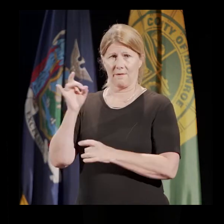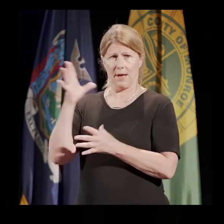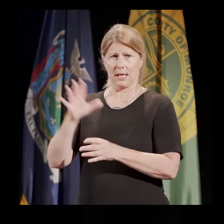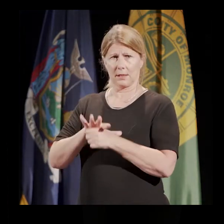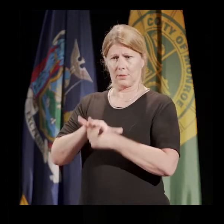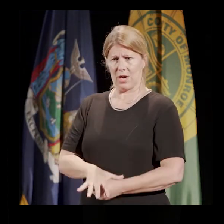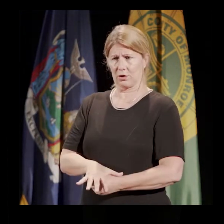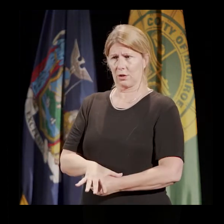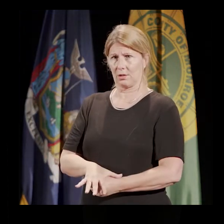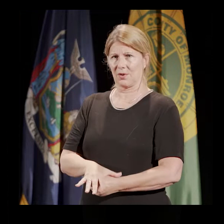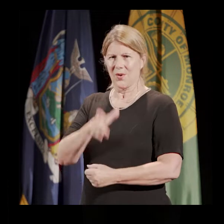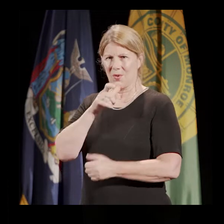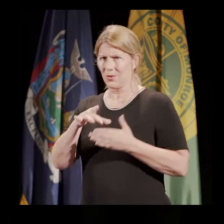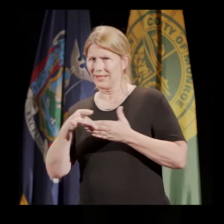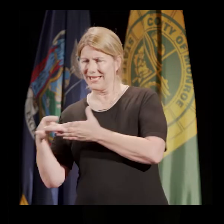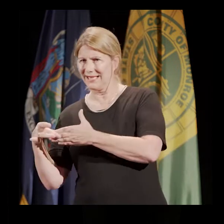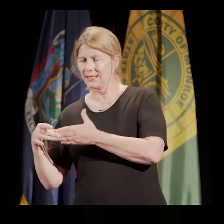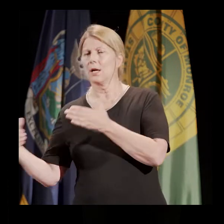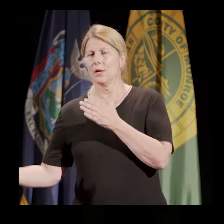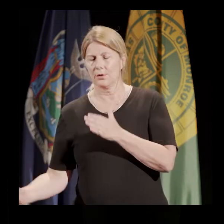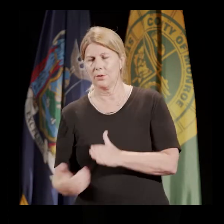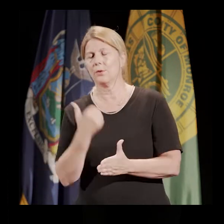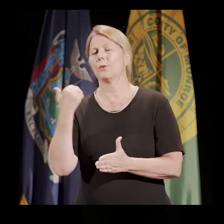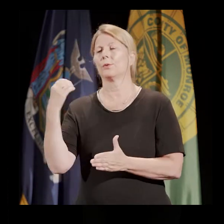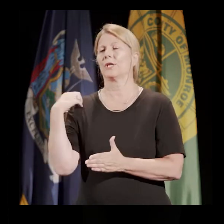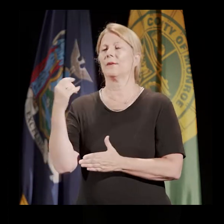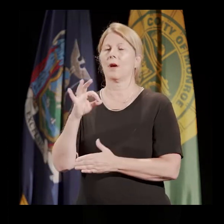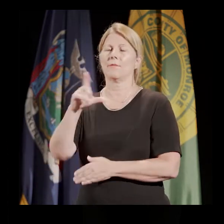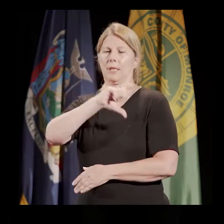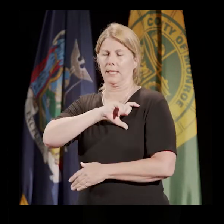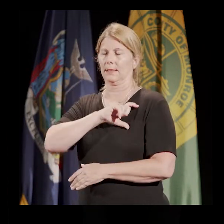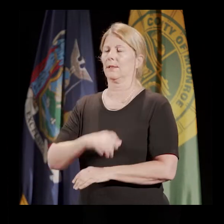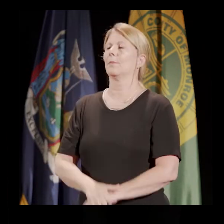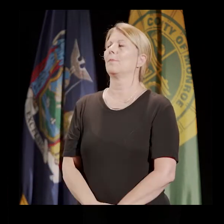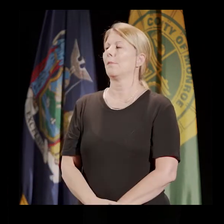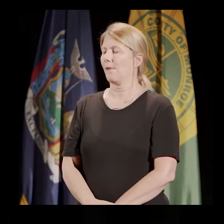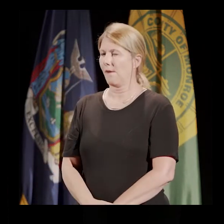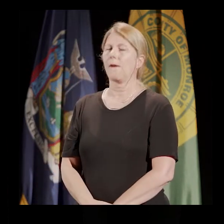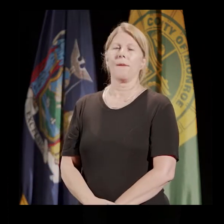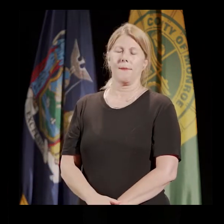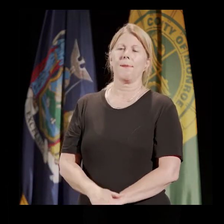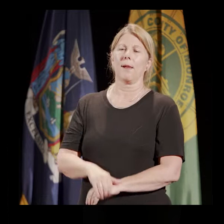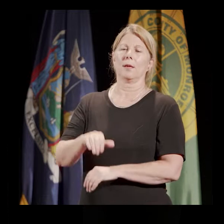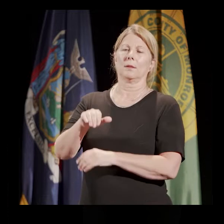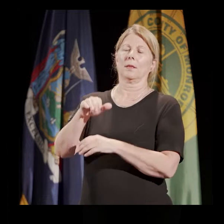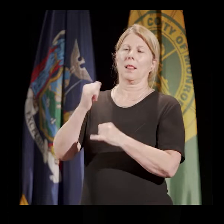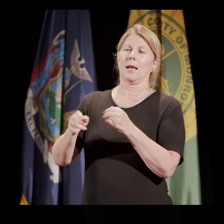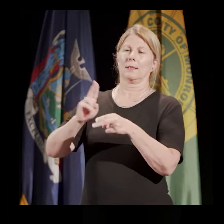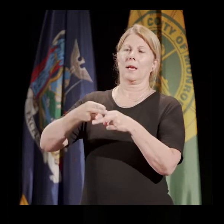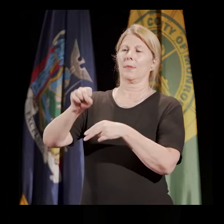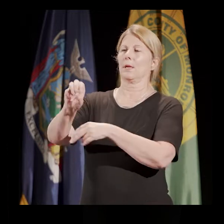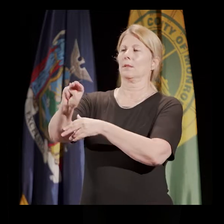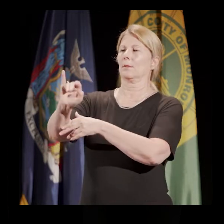by our new Chief of Police, David Smith. I've gotten to know Chief Smith very well, and I want to